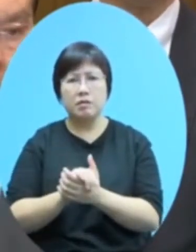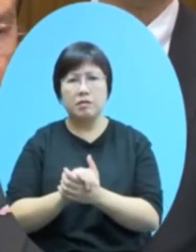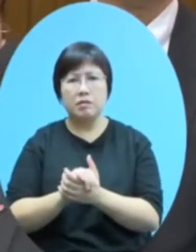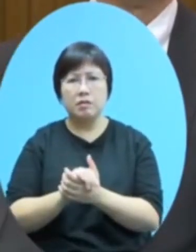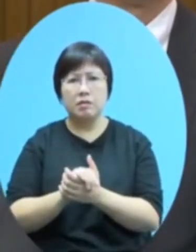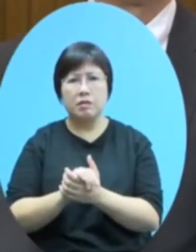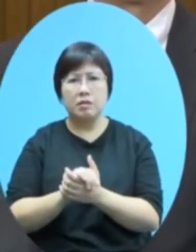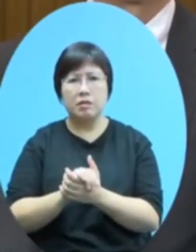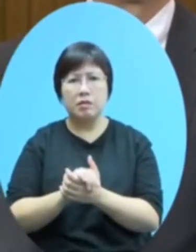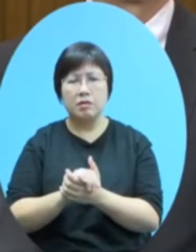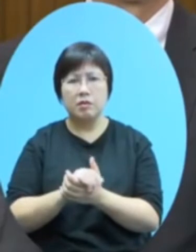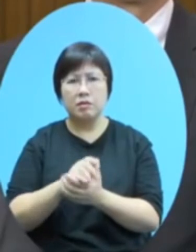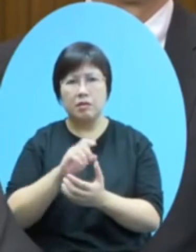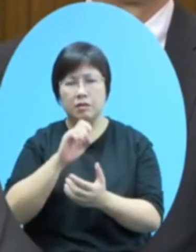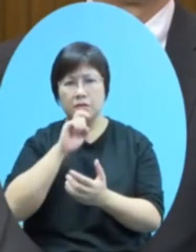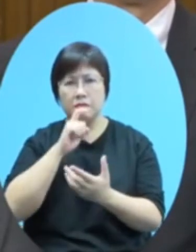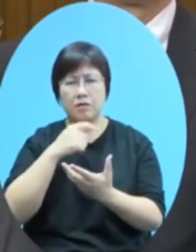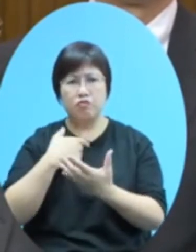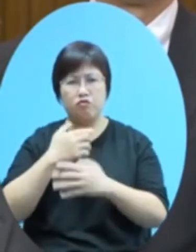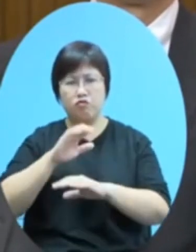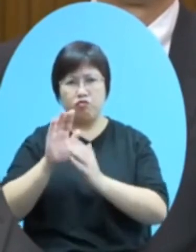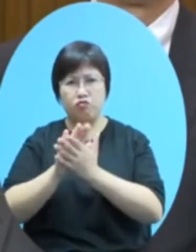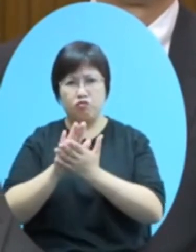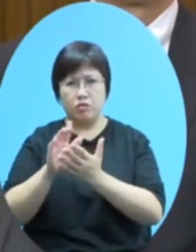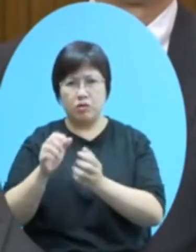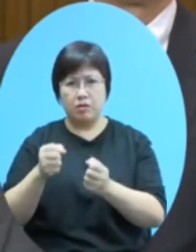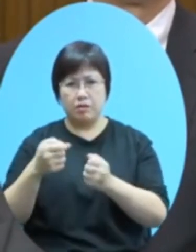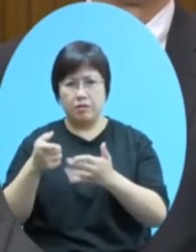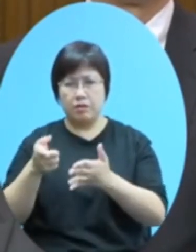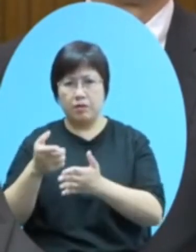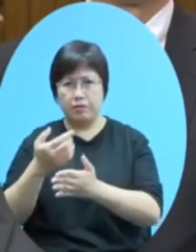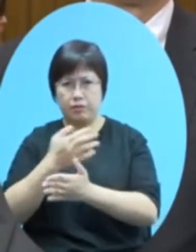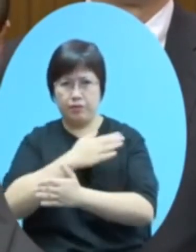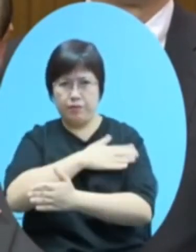never singled out the force to bear the blame.